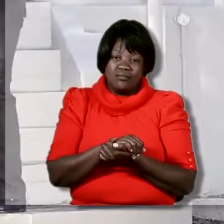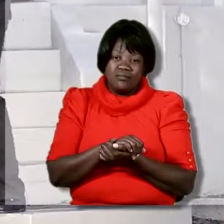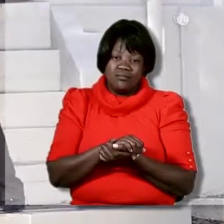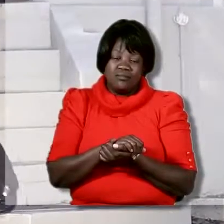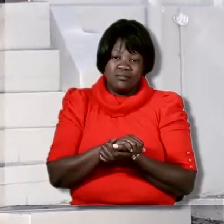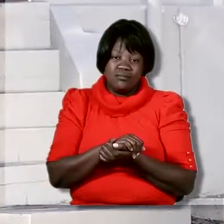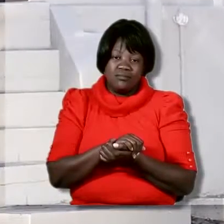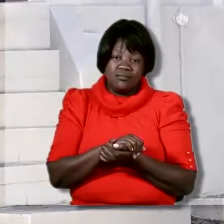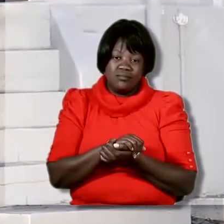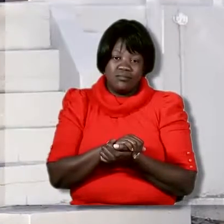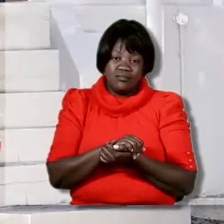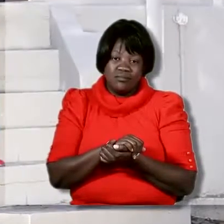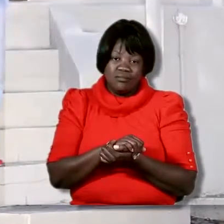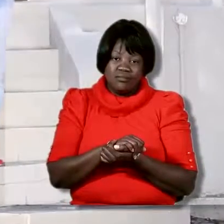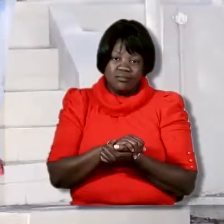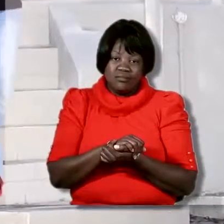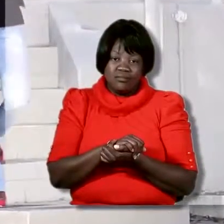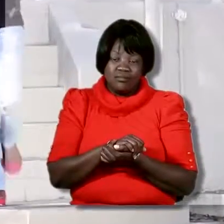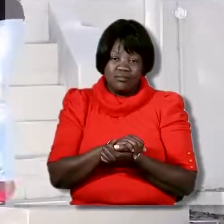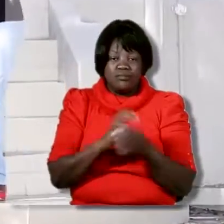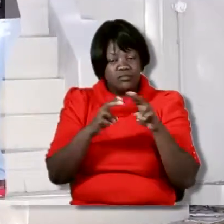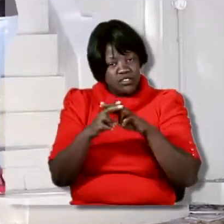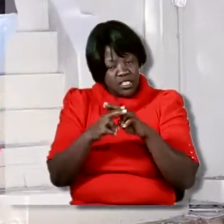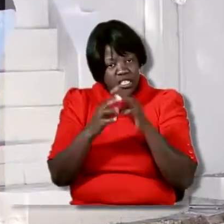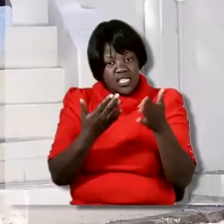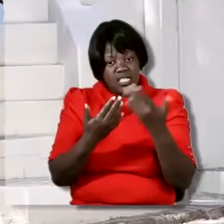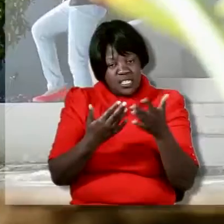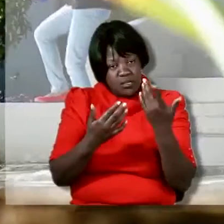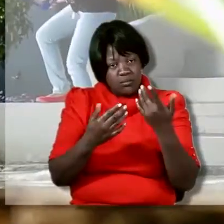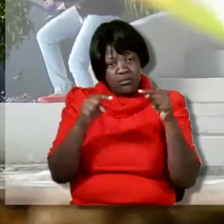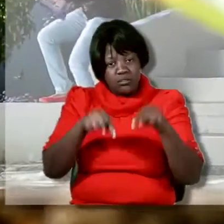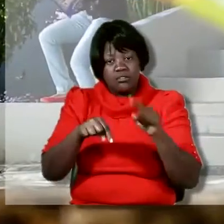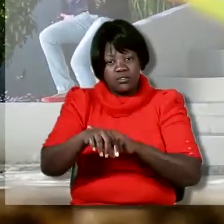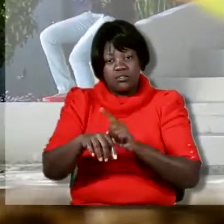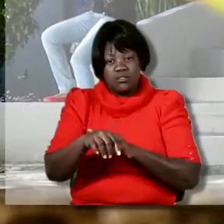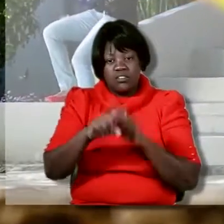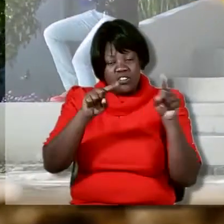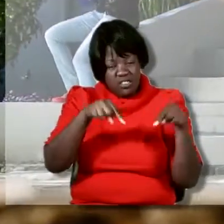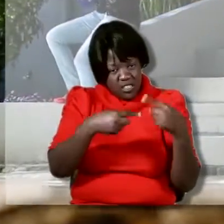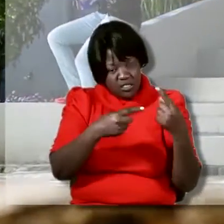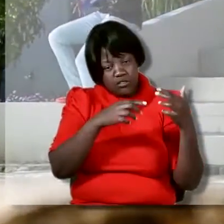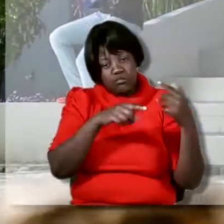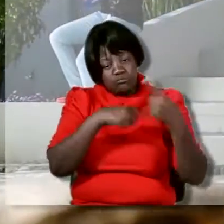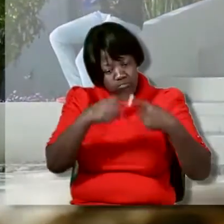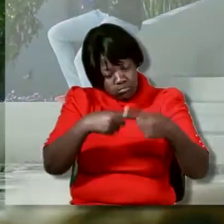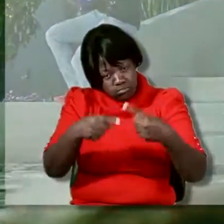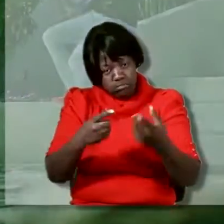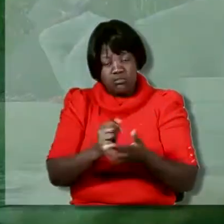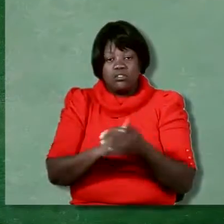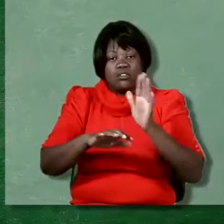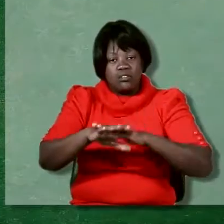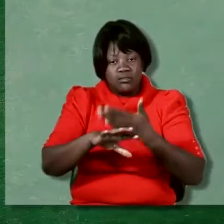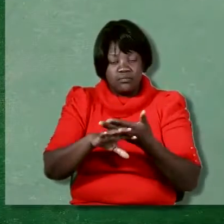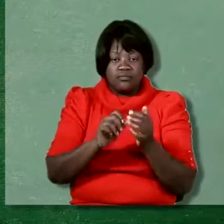We use a simple present tense for repeated actions or situations. For example, I have a shower every